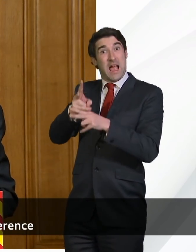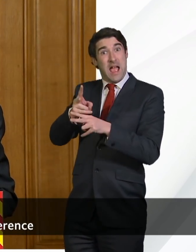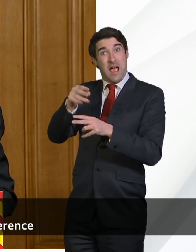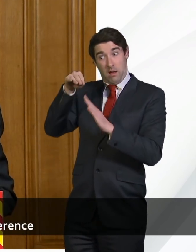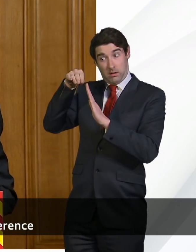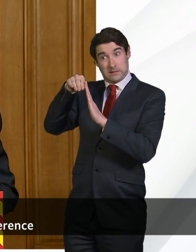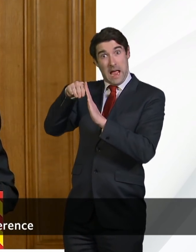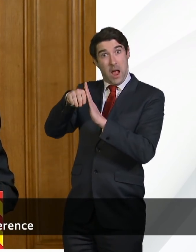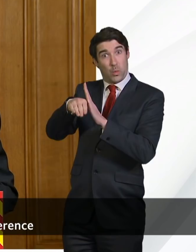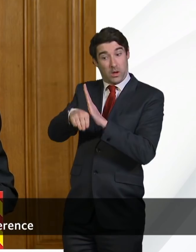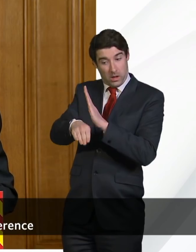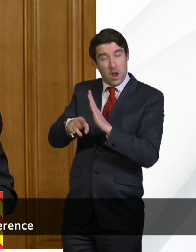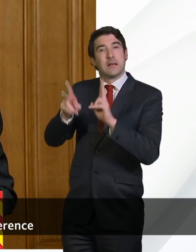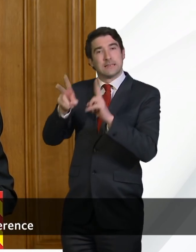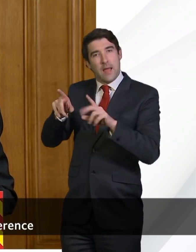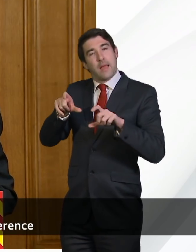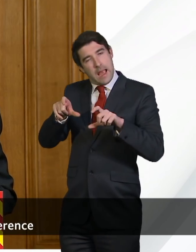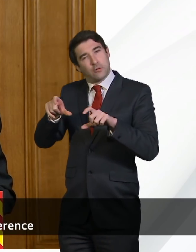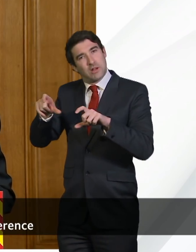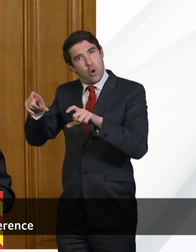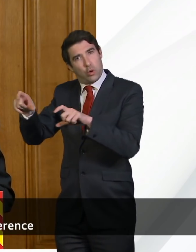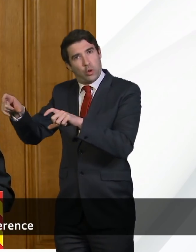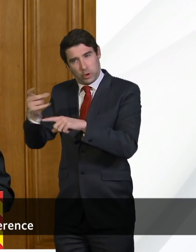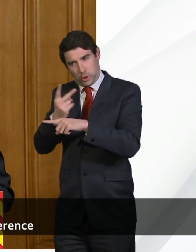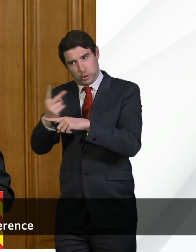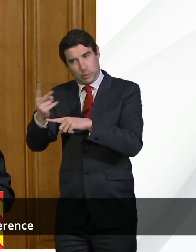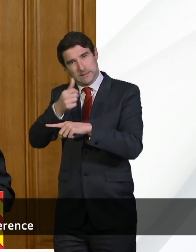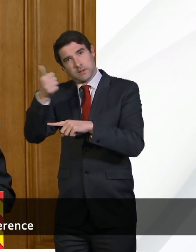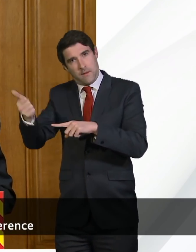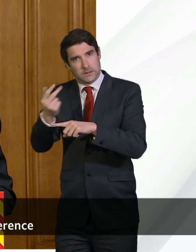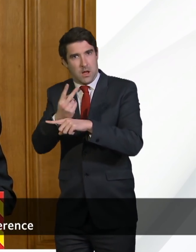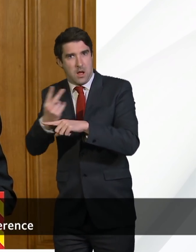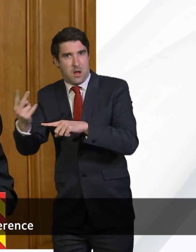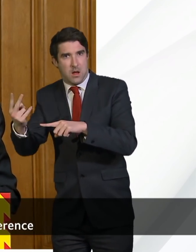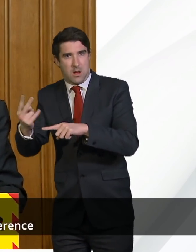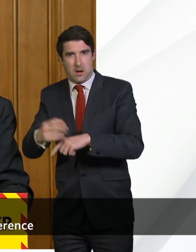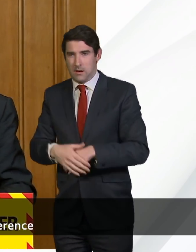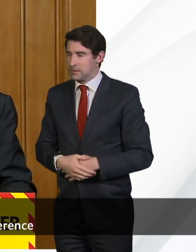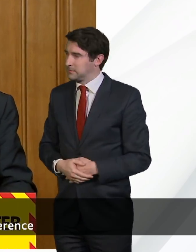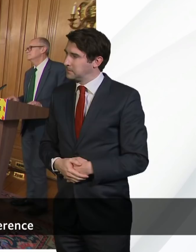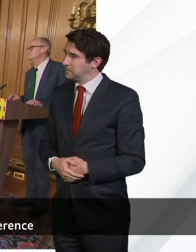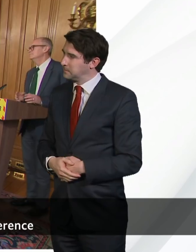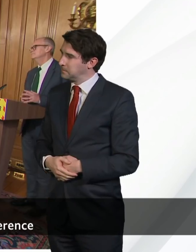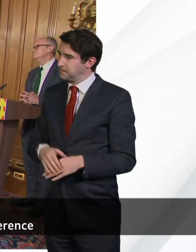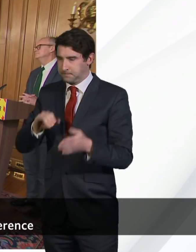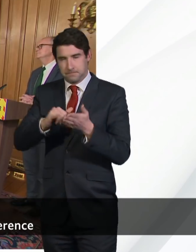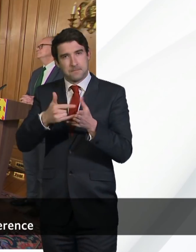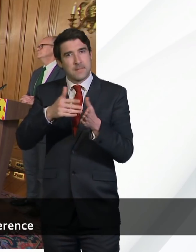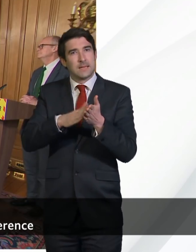in terms of knowing exactly when that will be, but that's the sort of time frame I'd expect. Sam Coates from Sky.